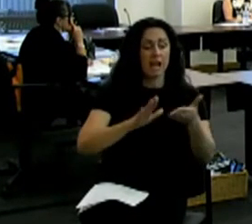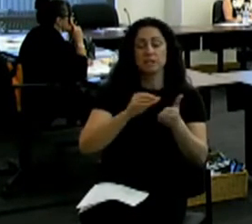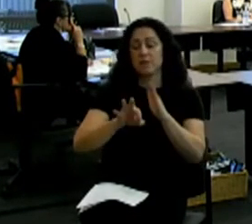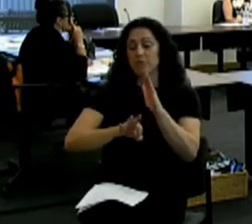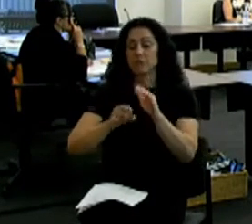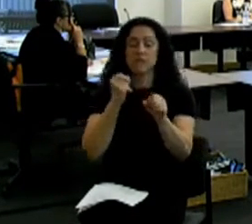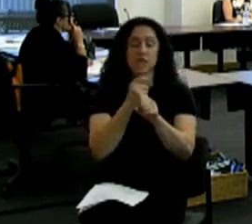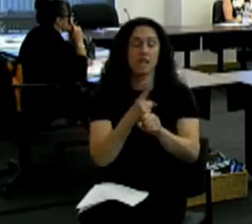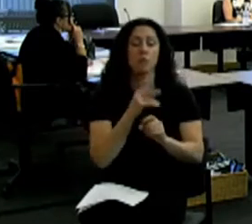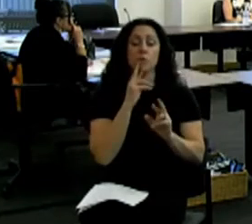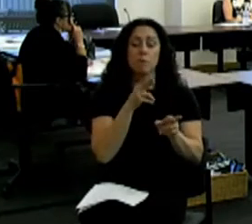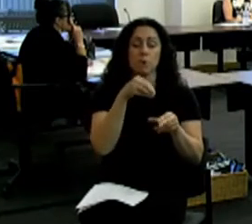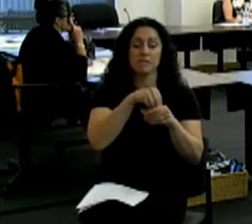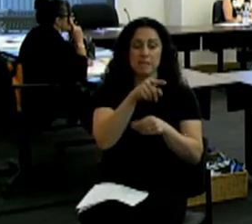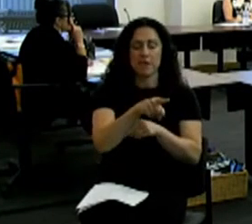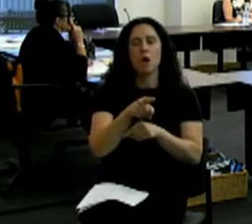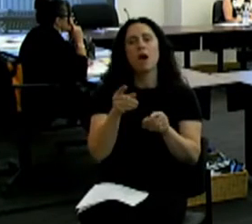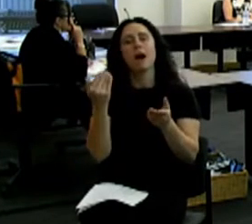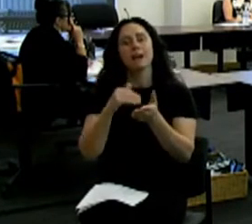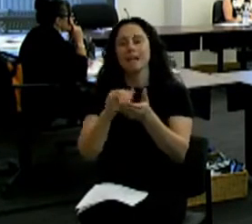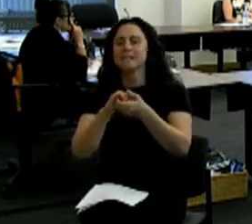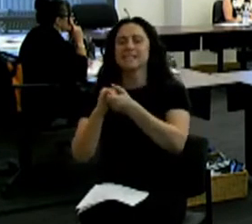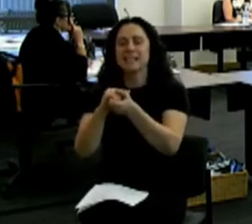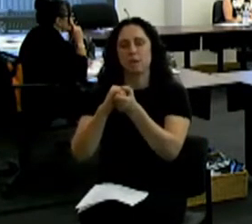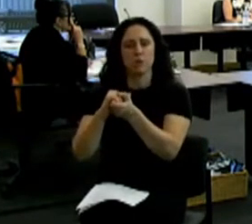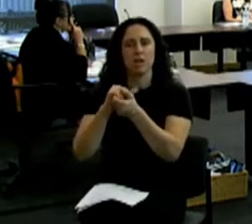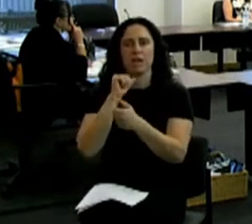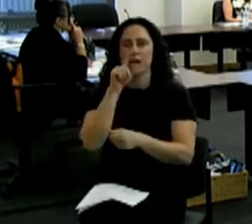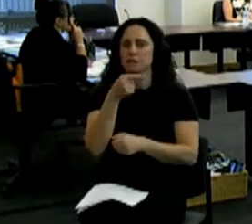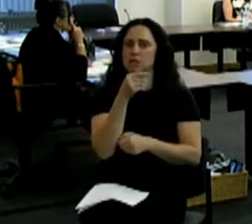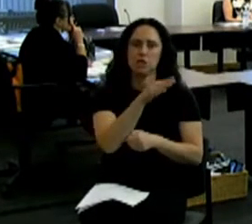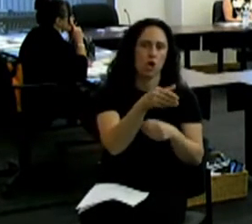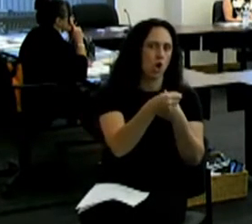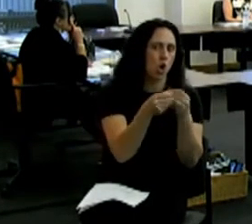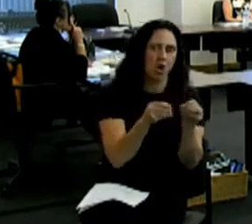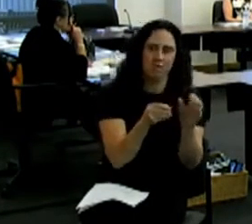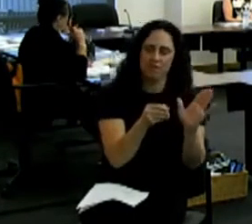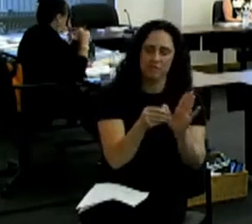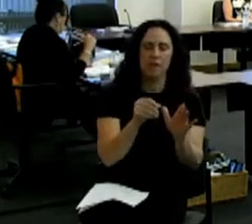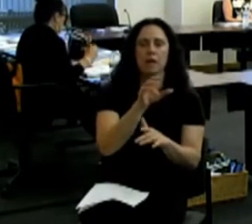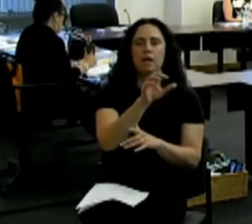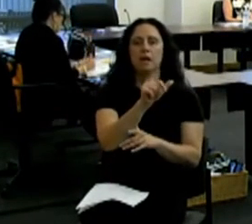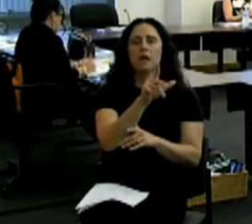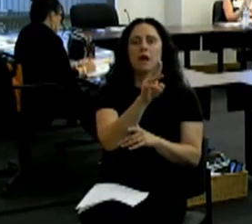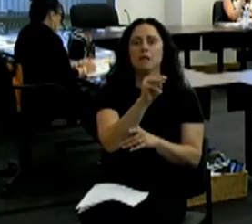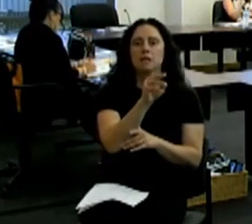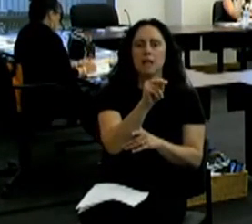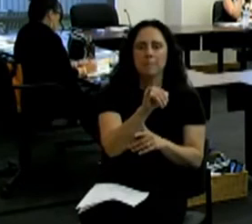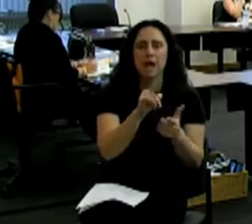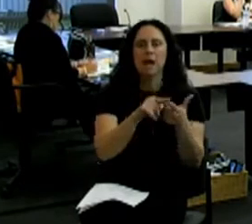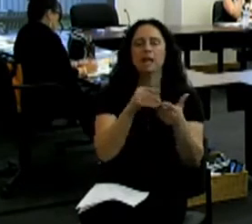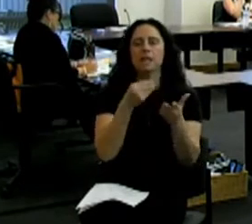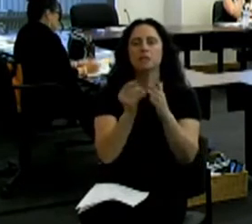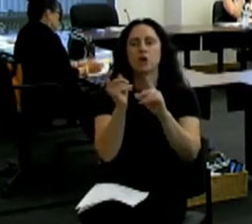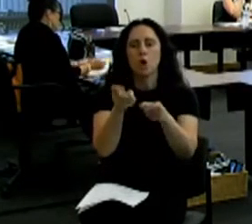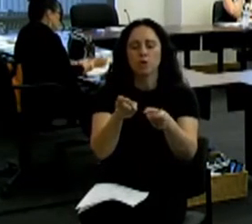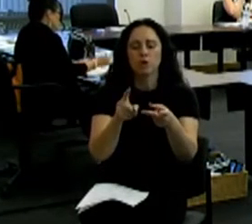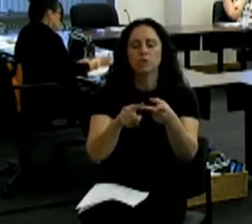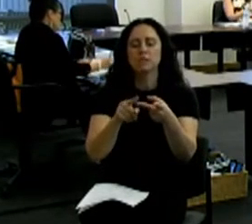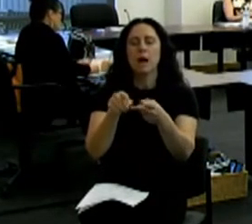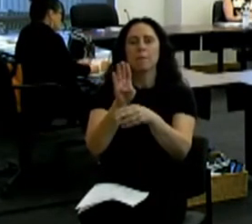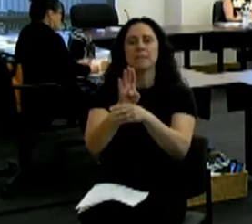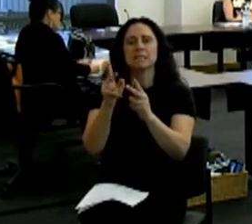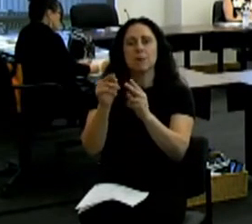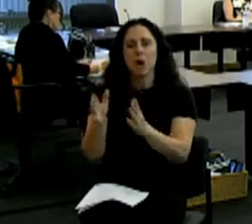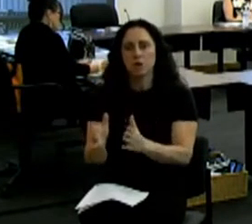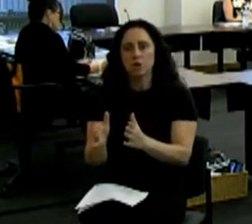there. And like Kelly said, it's a collaboration. It's not just her office. Alumni, donors see it, our business